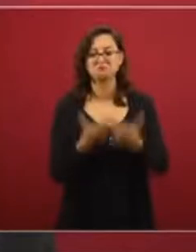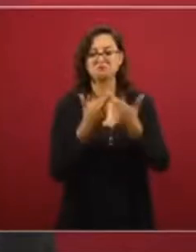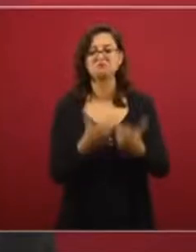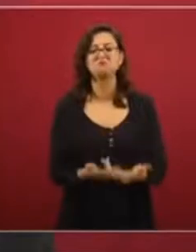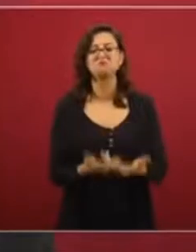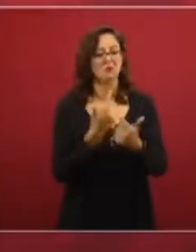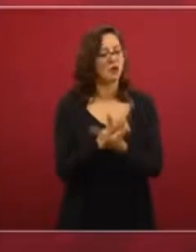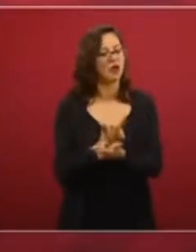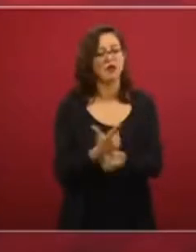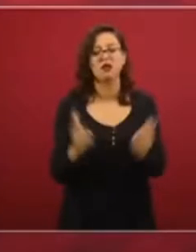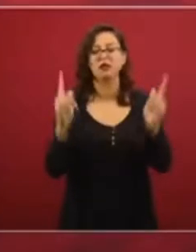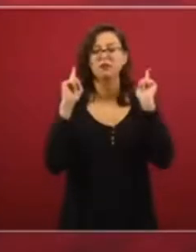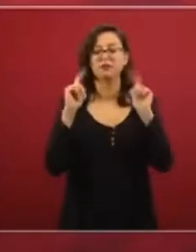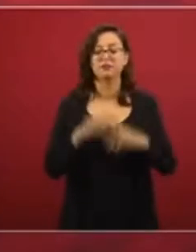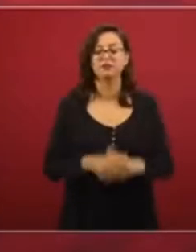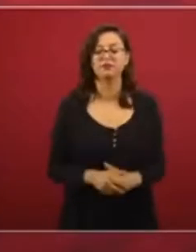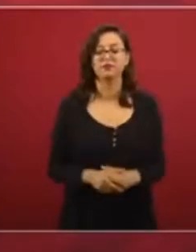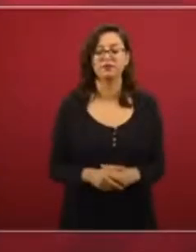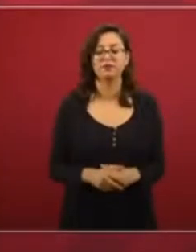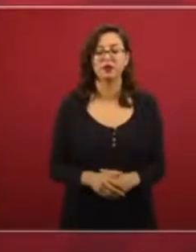them. En este momento tenemos